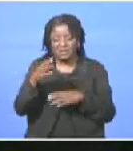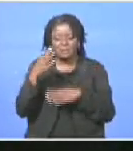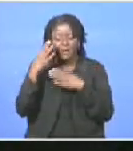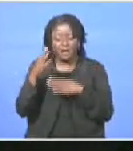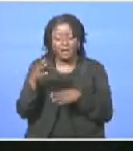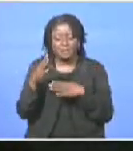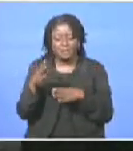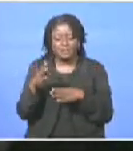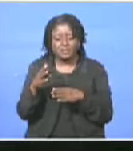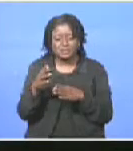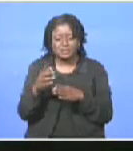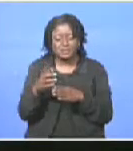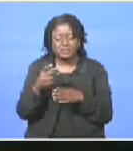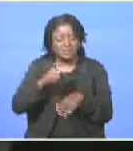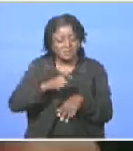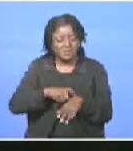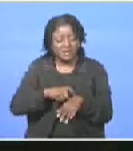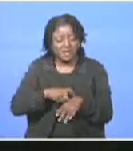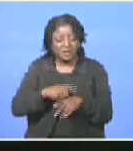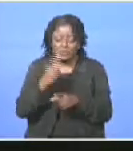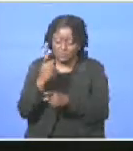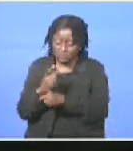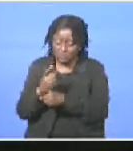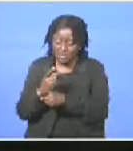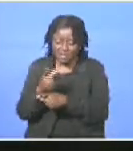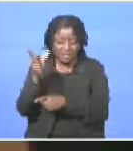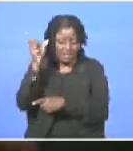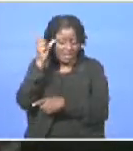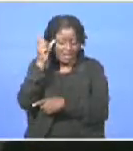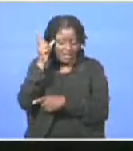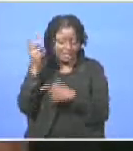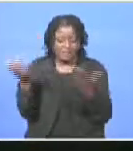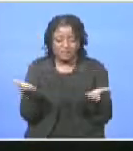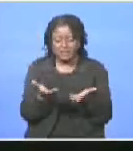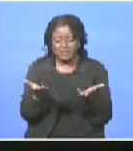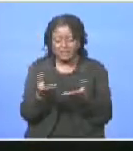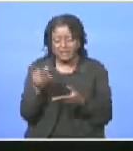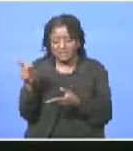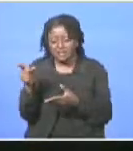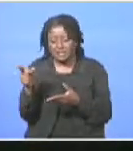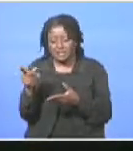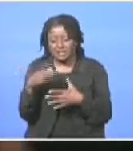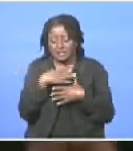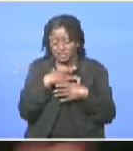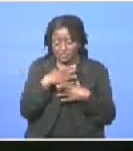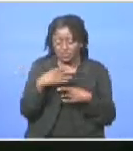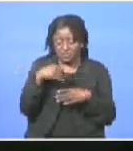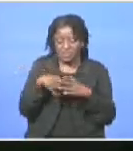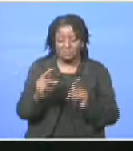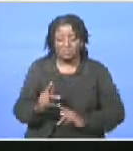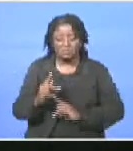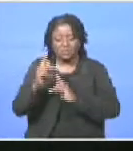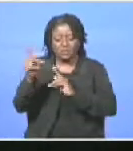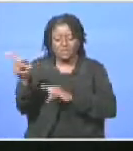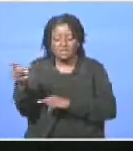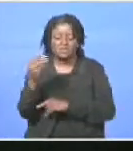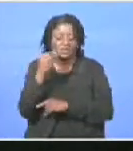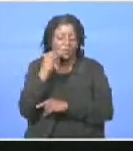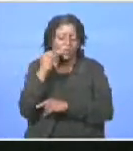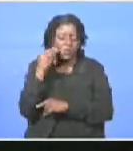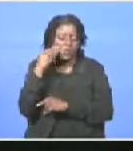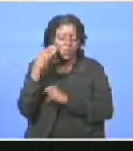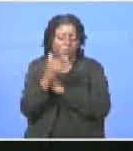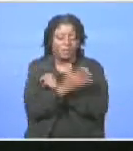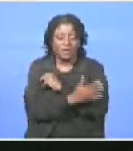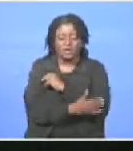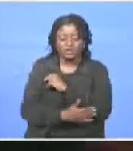The timing was right. Lenny was available. He was interested in promoting his home country, the Bahamas. And we